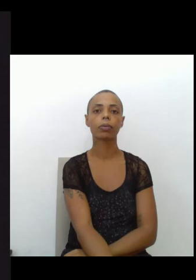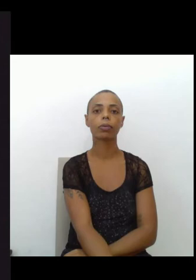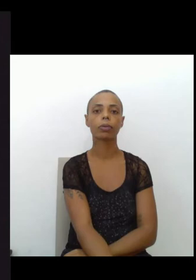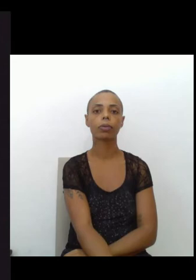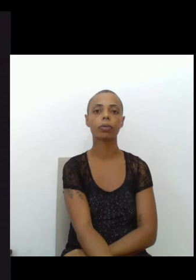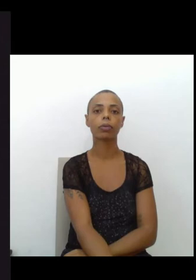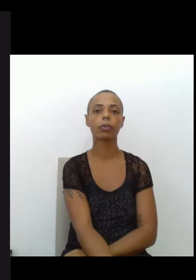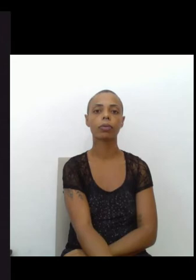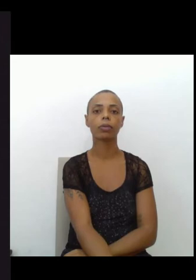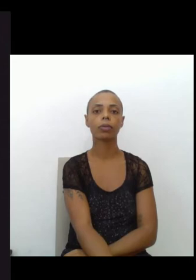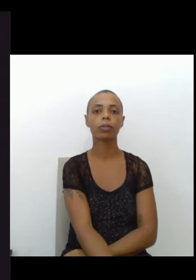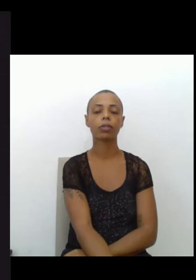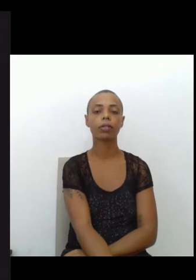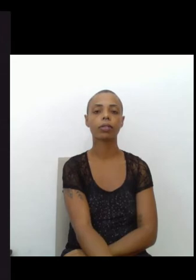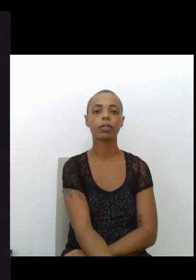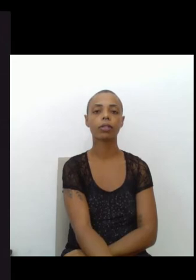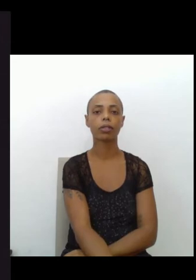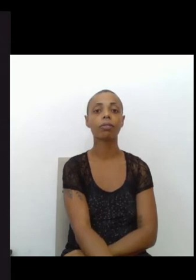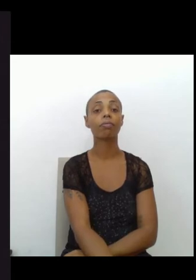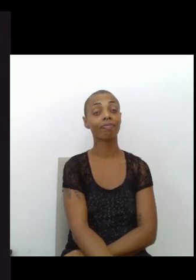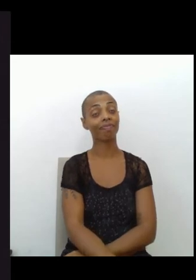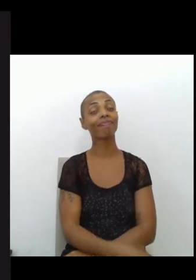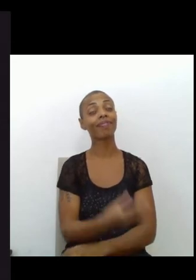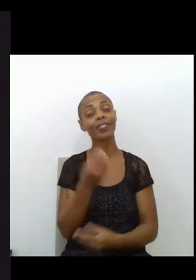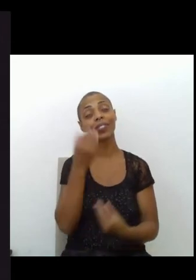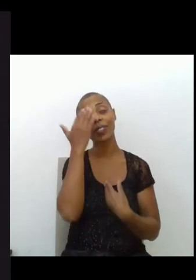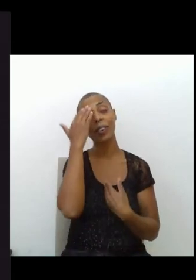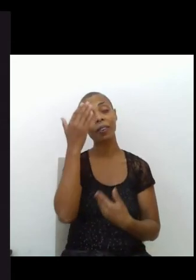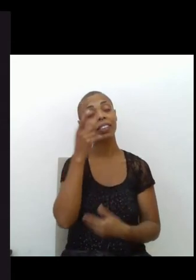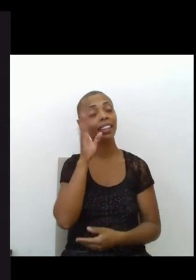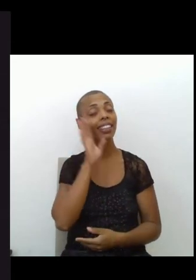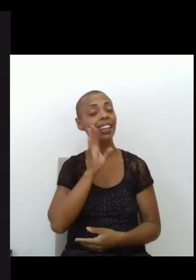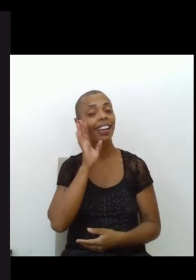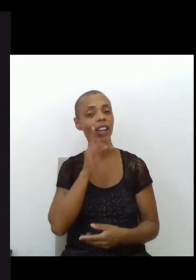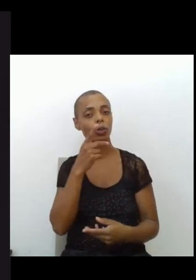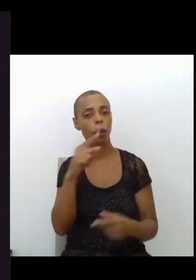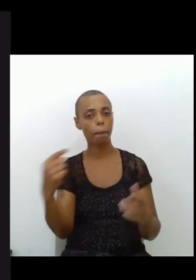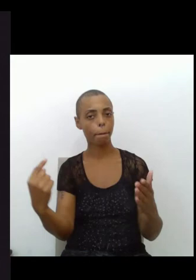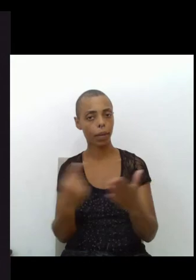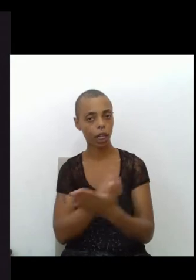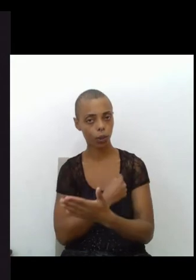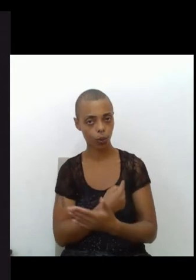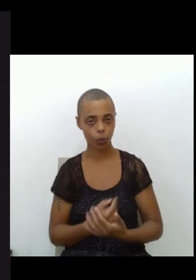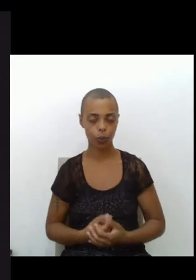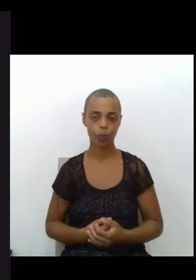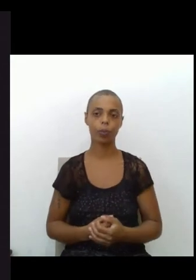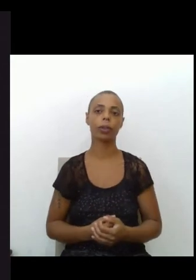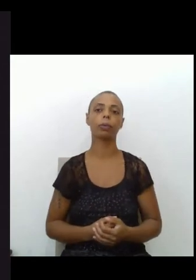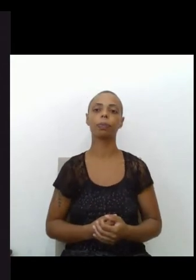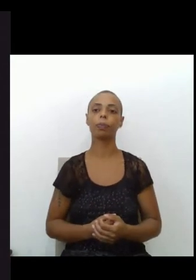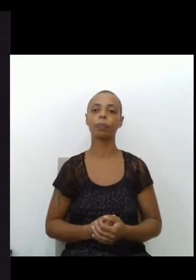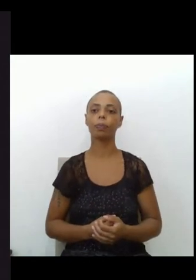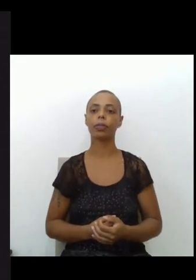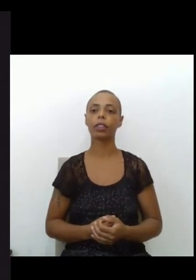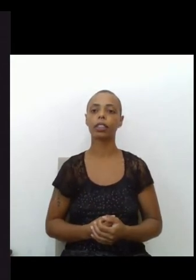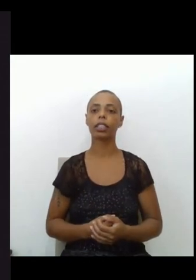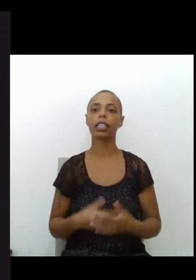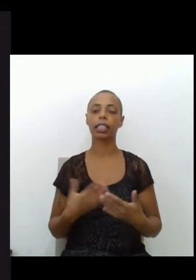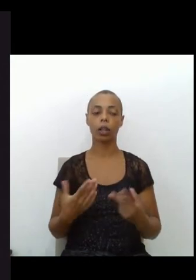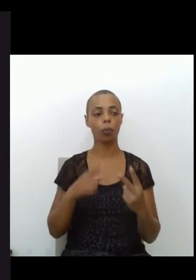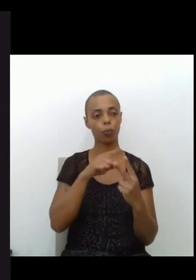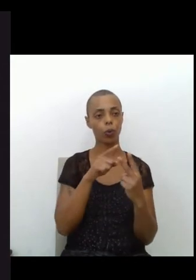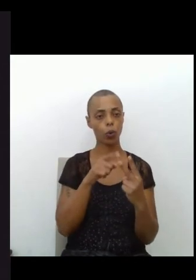yeah thanks Daniel nice question uh well both artists actually uh uh